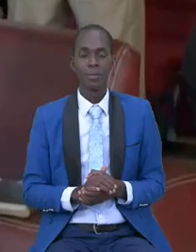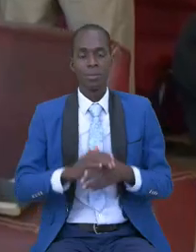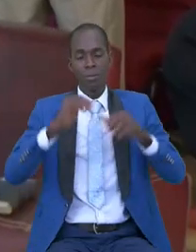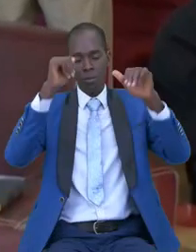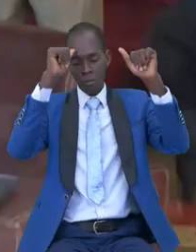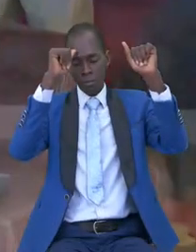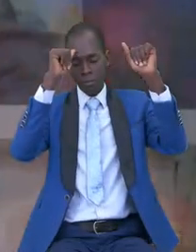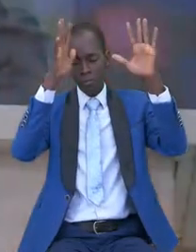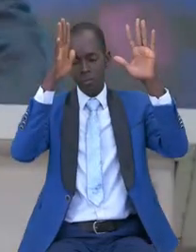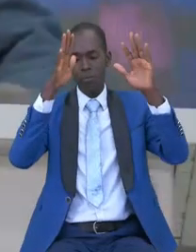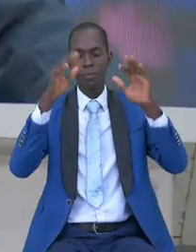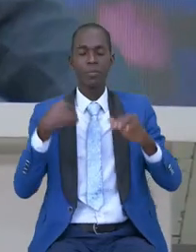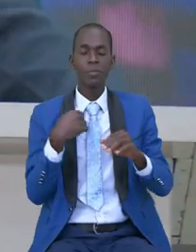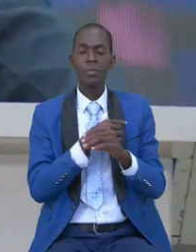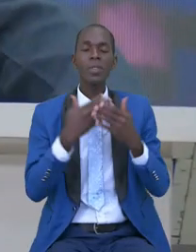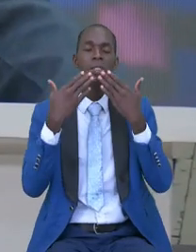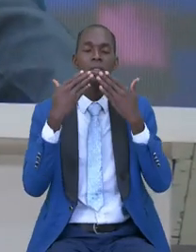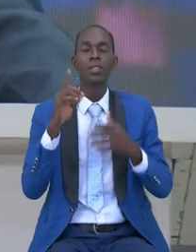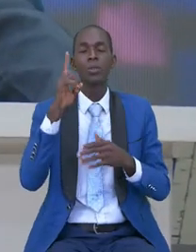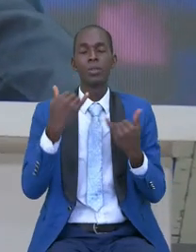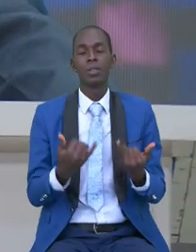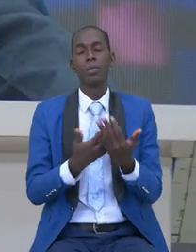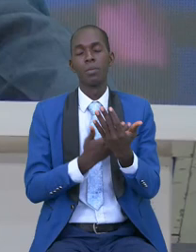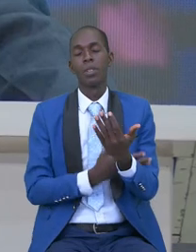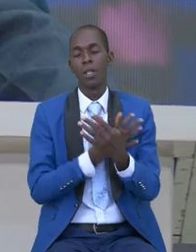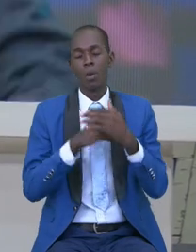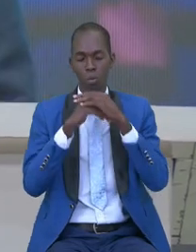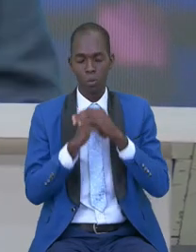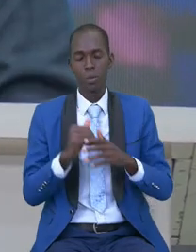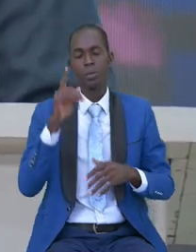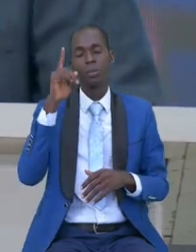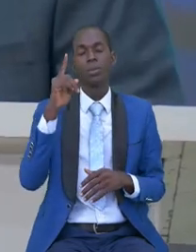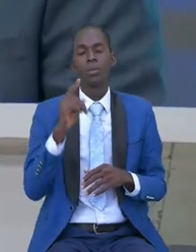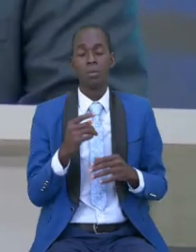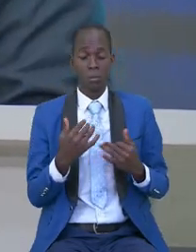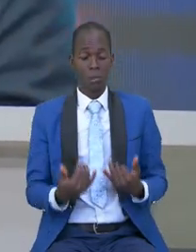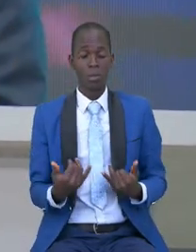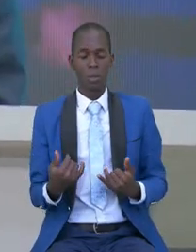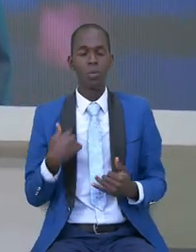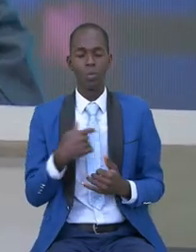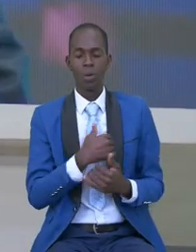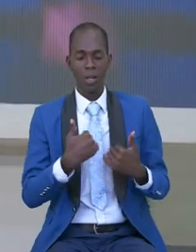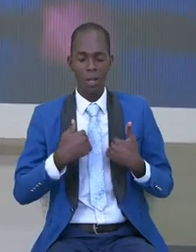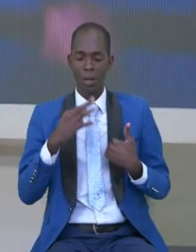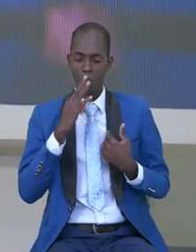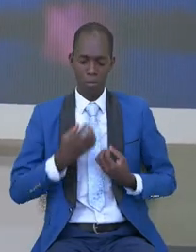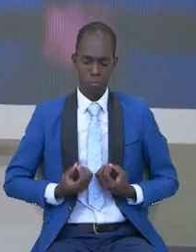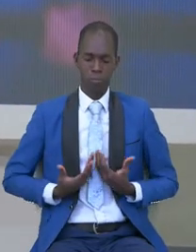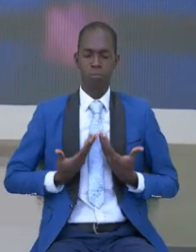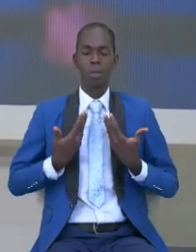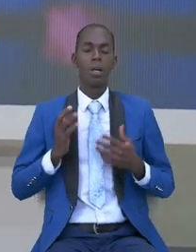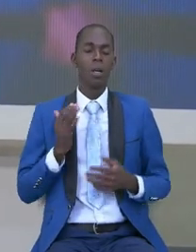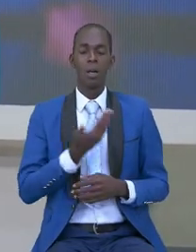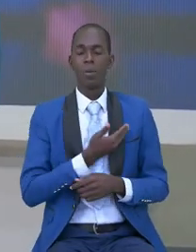Father, we thank you this morning and worship you. Already we have been lifted up. Our hearts